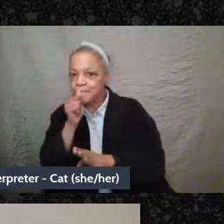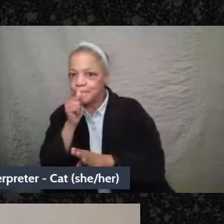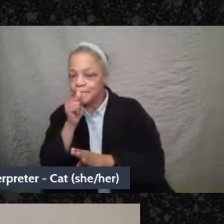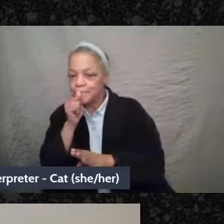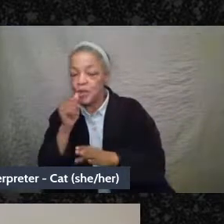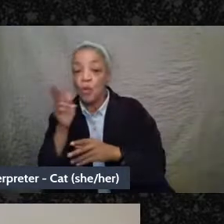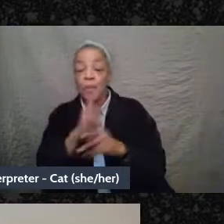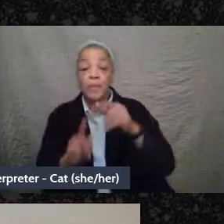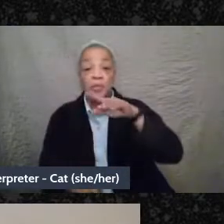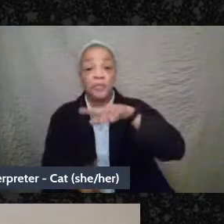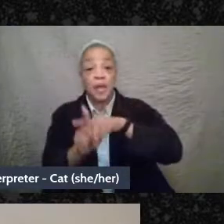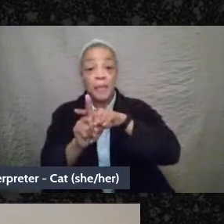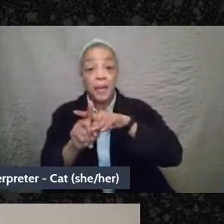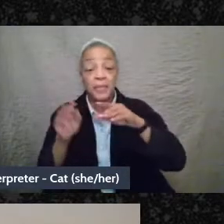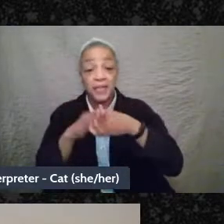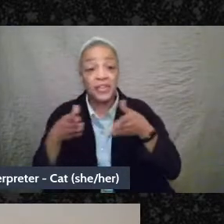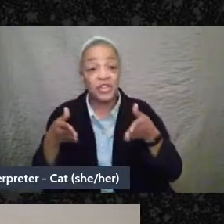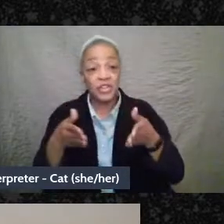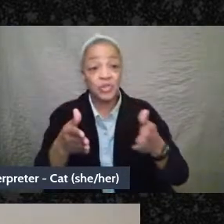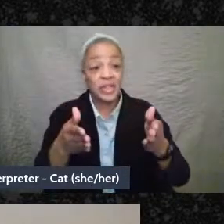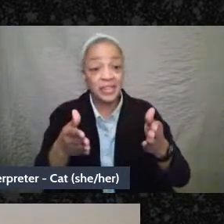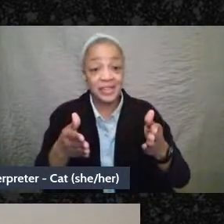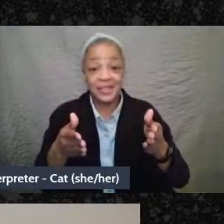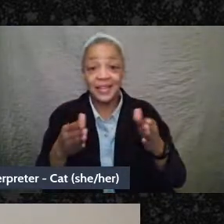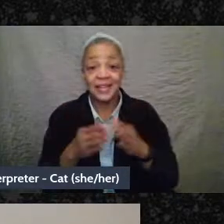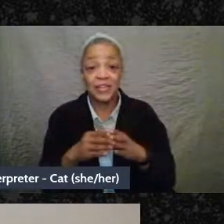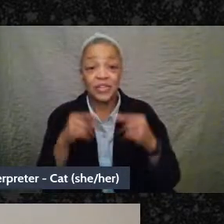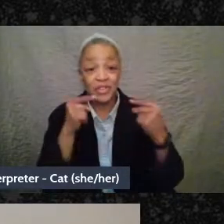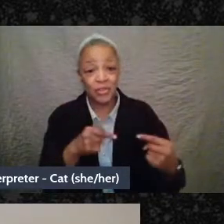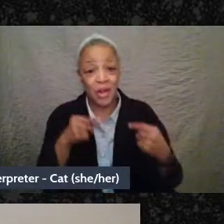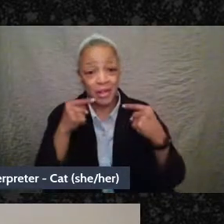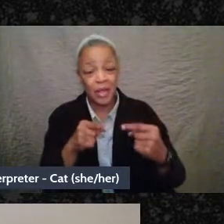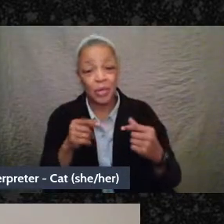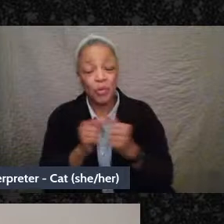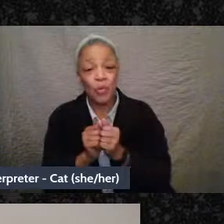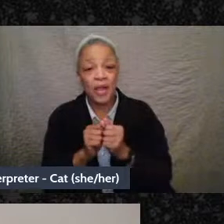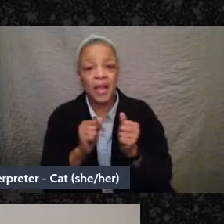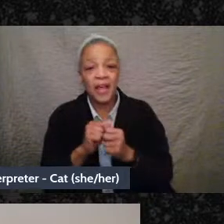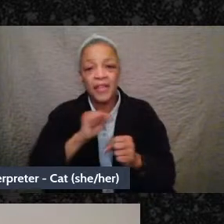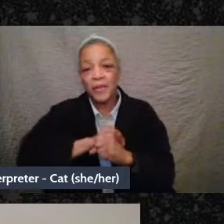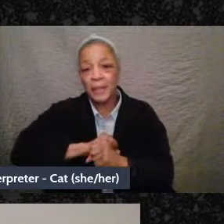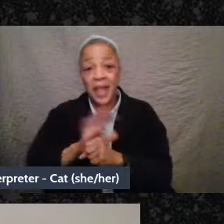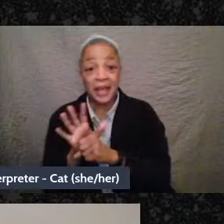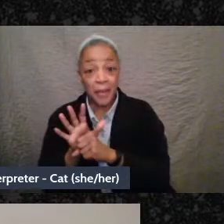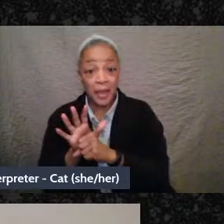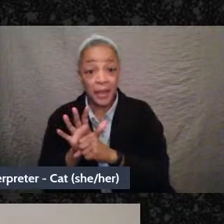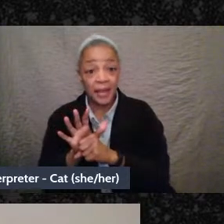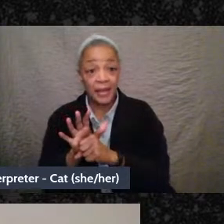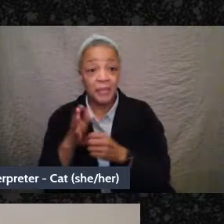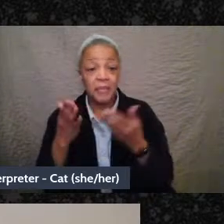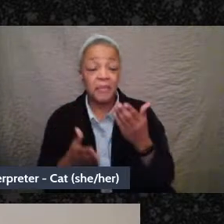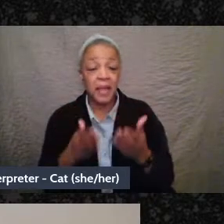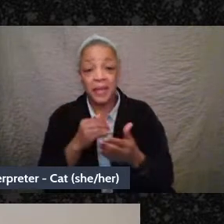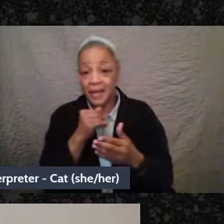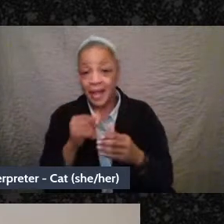in the streets, but then also are struggling with the conditions of the pandemic and all of these other things and may not stay